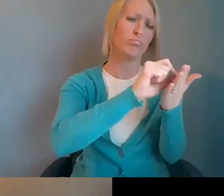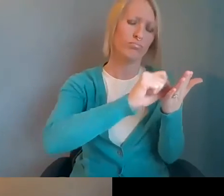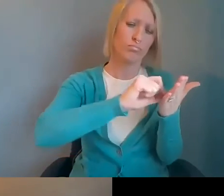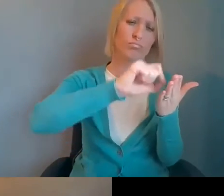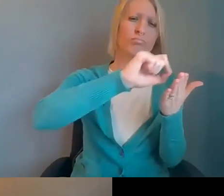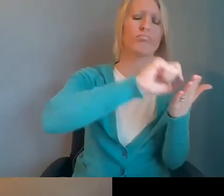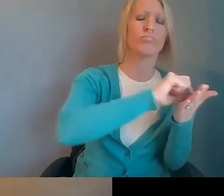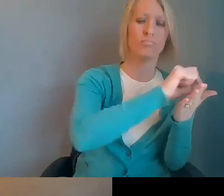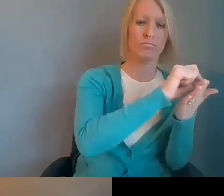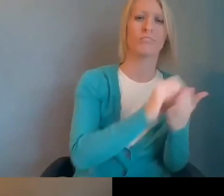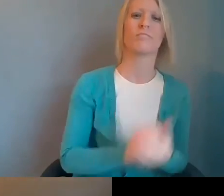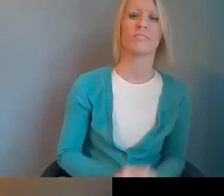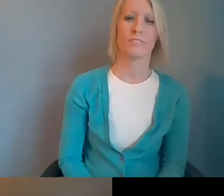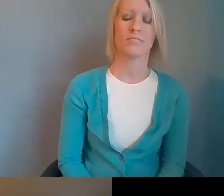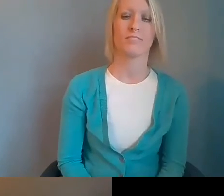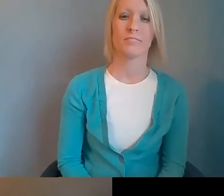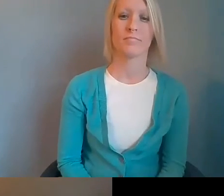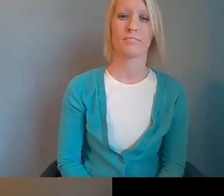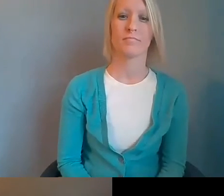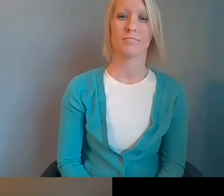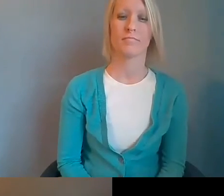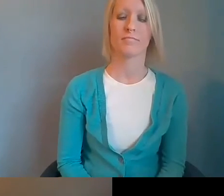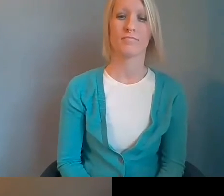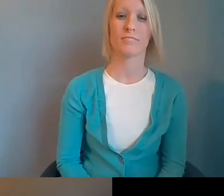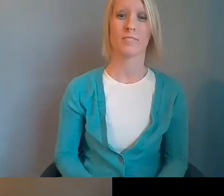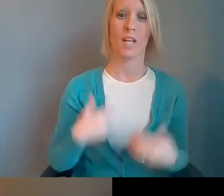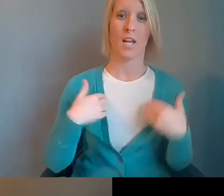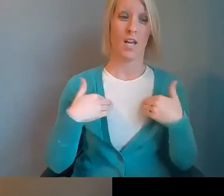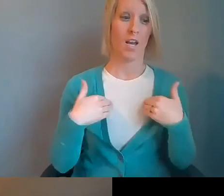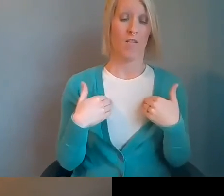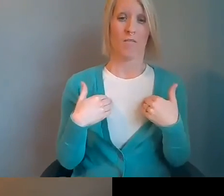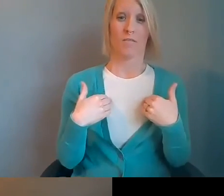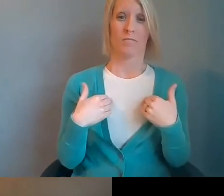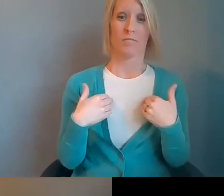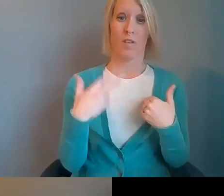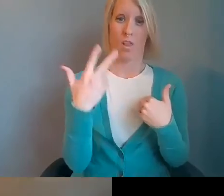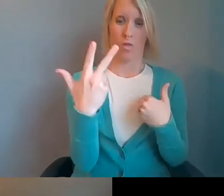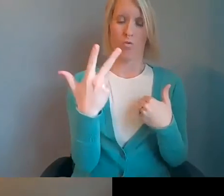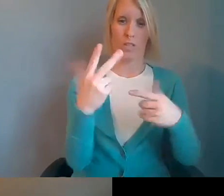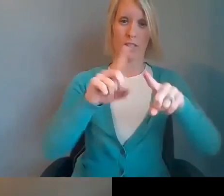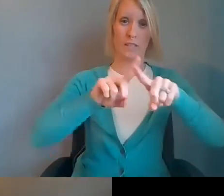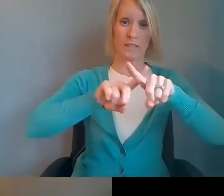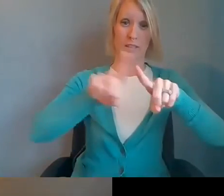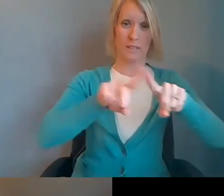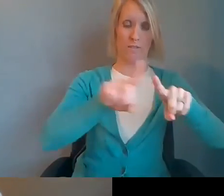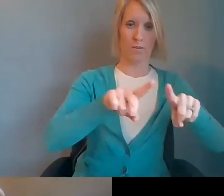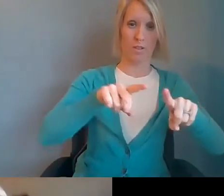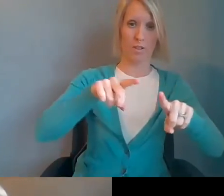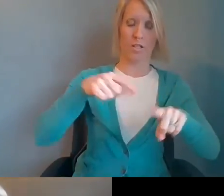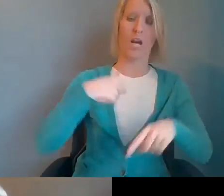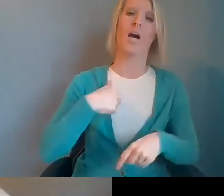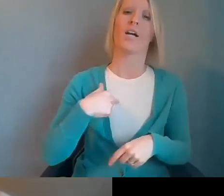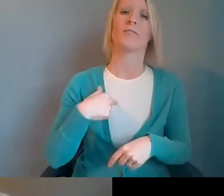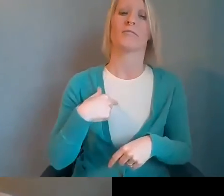that I use. I'll show you these here. These are the 3 that I'm carrying today. I carry 3 pens a day.